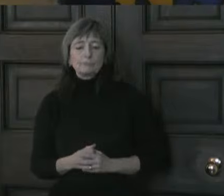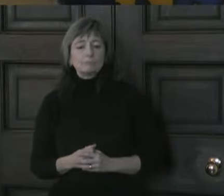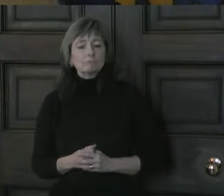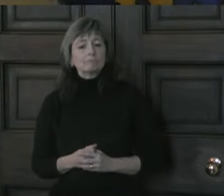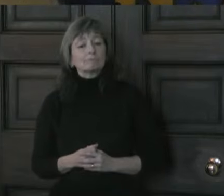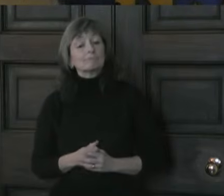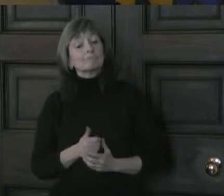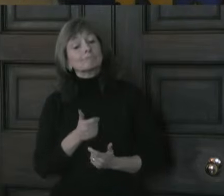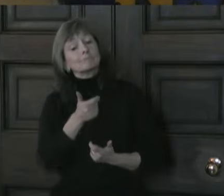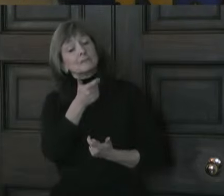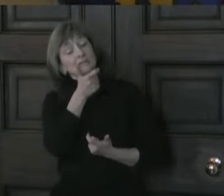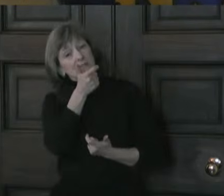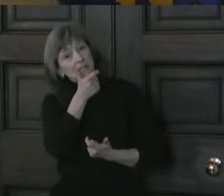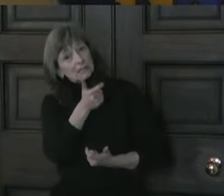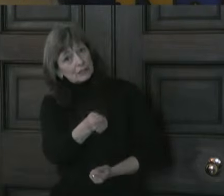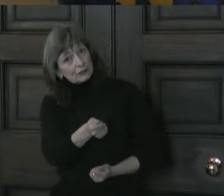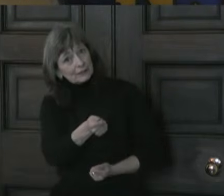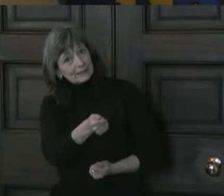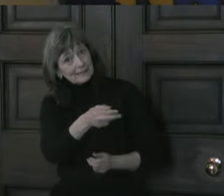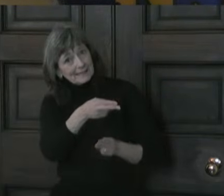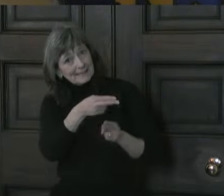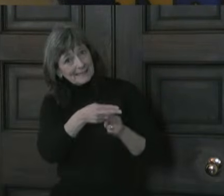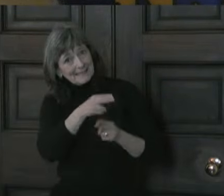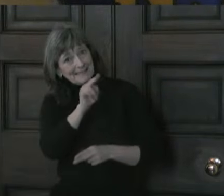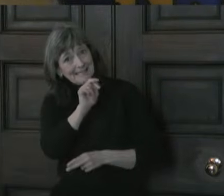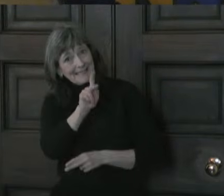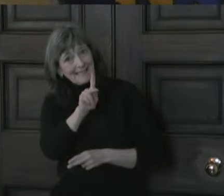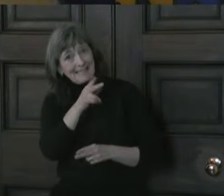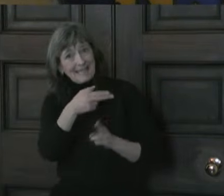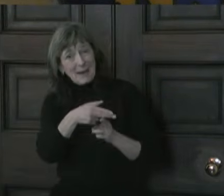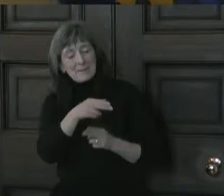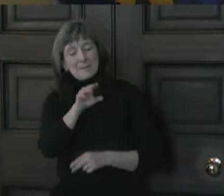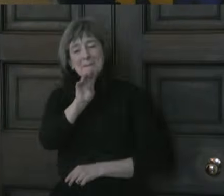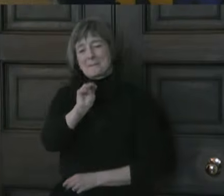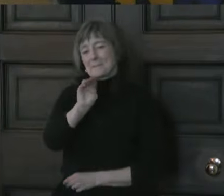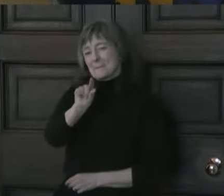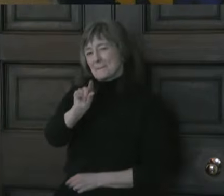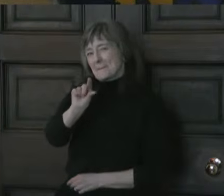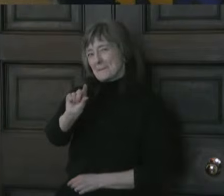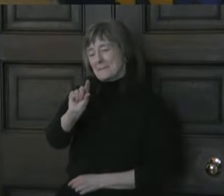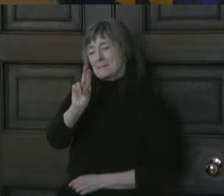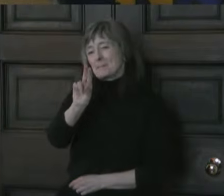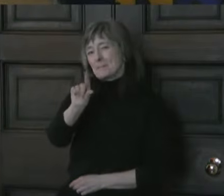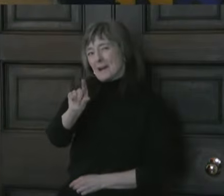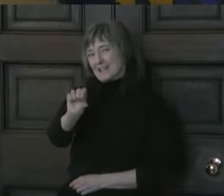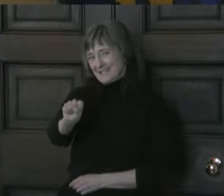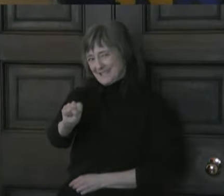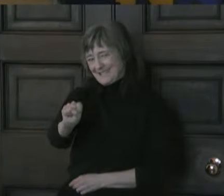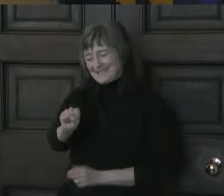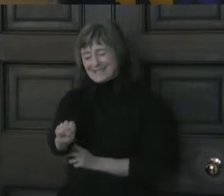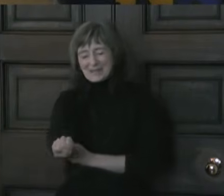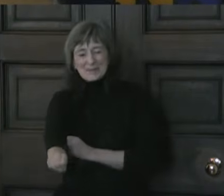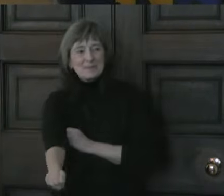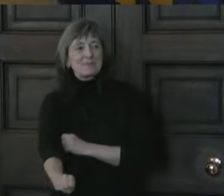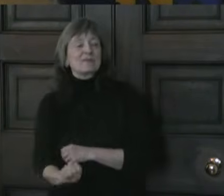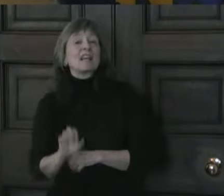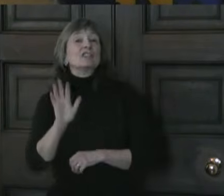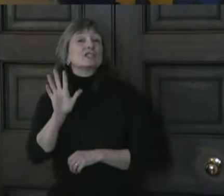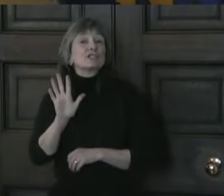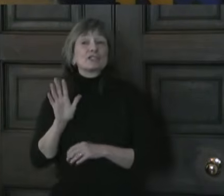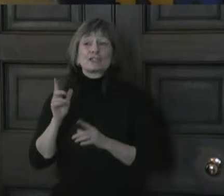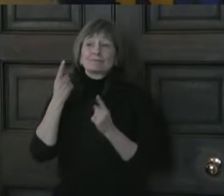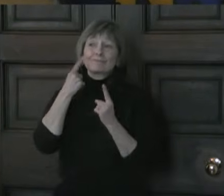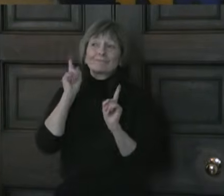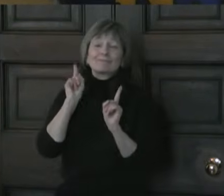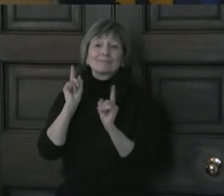interesting nickname, Muggs, who has spearheaded achievements in